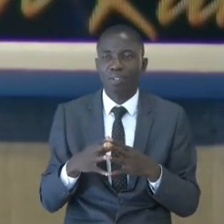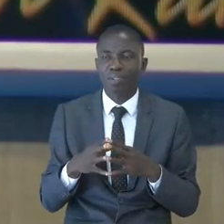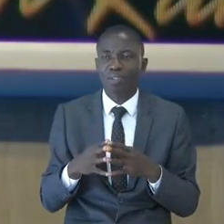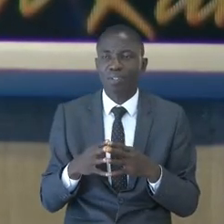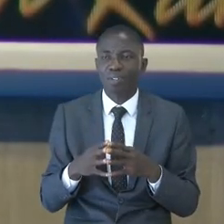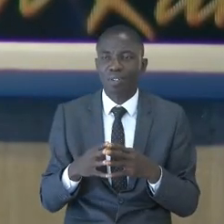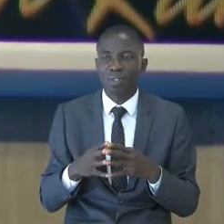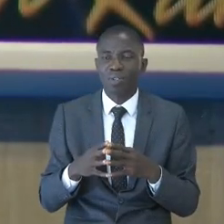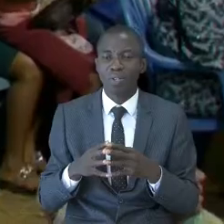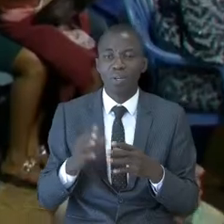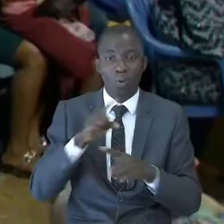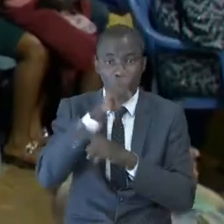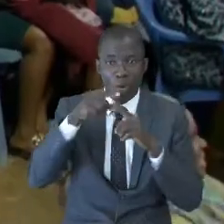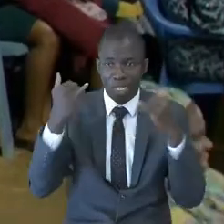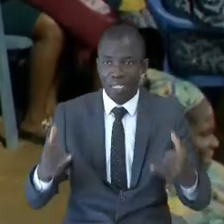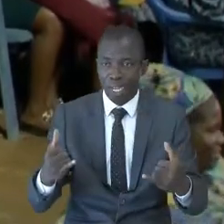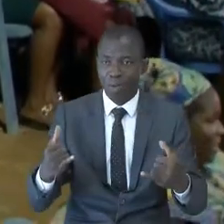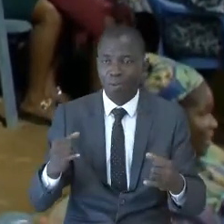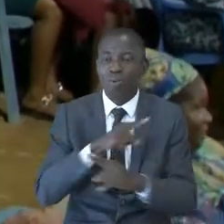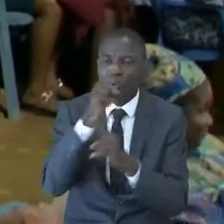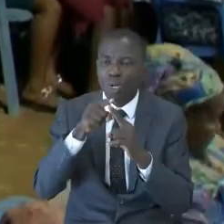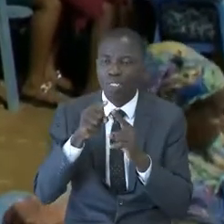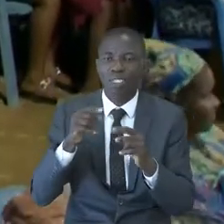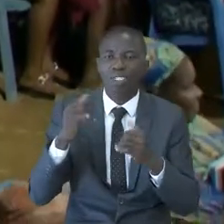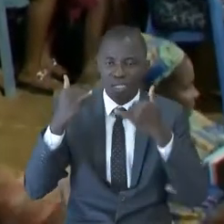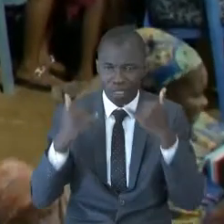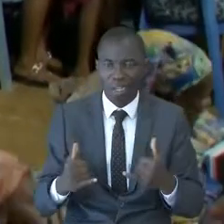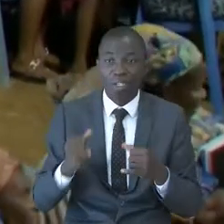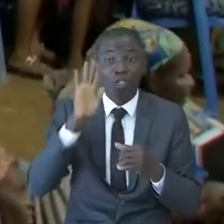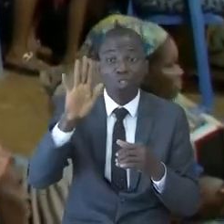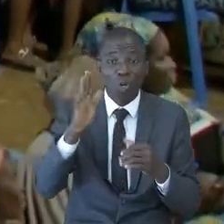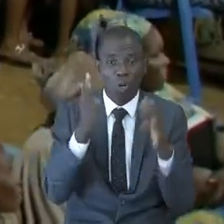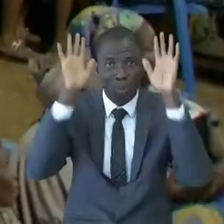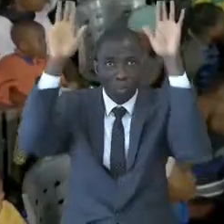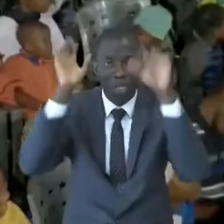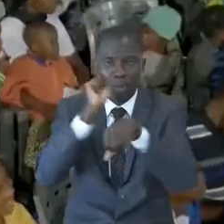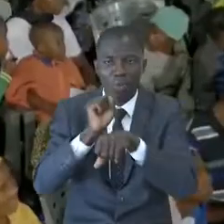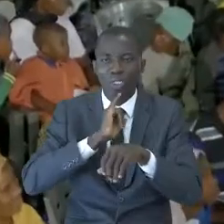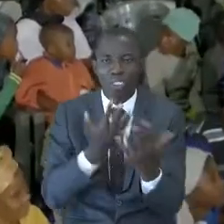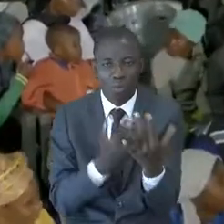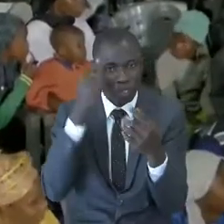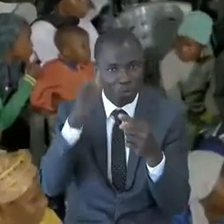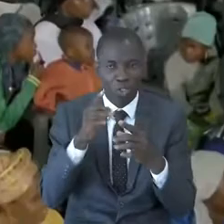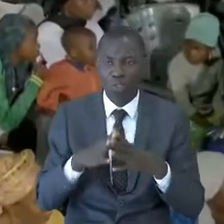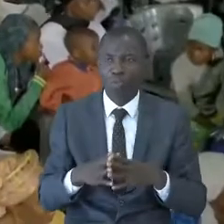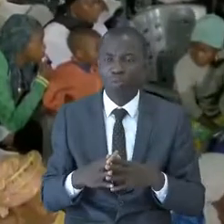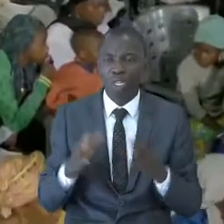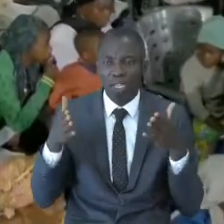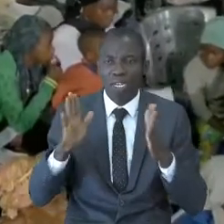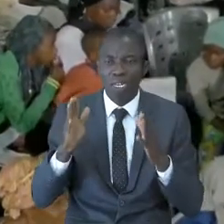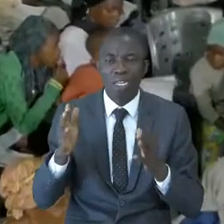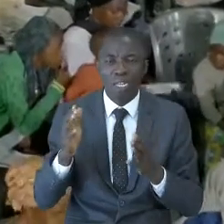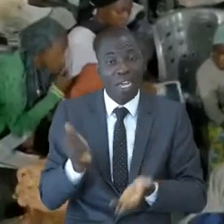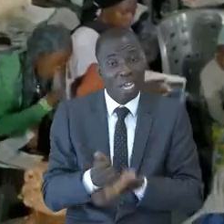You got it. Your miracle is waiting for you. Let me look at that